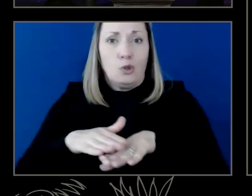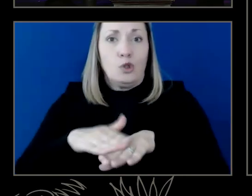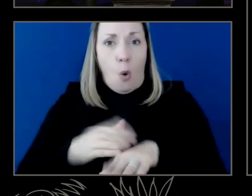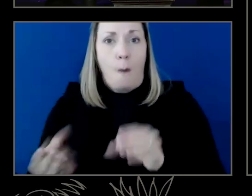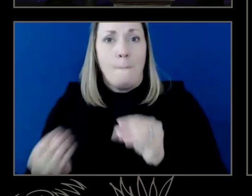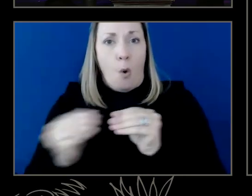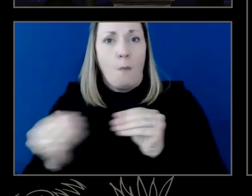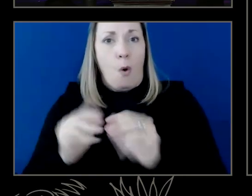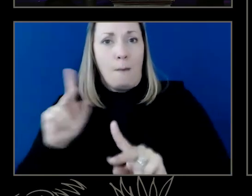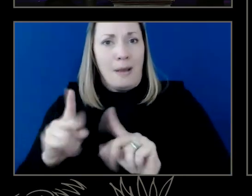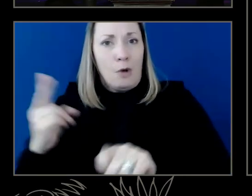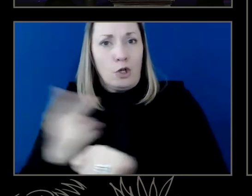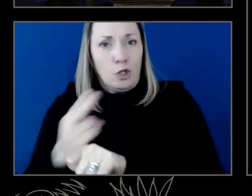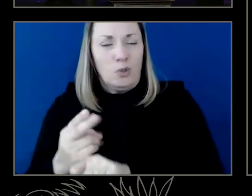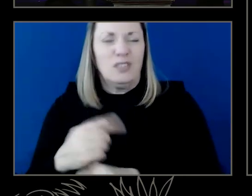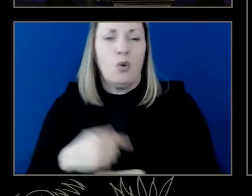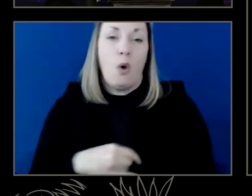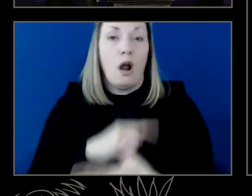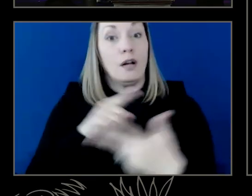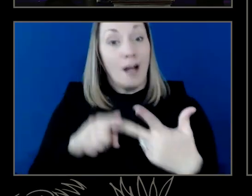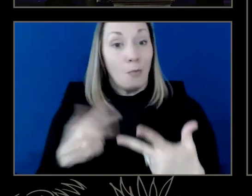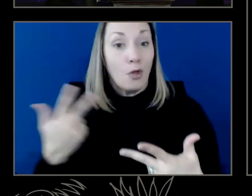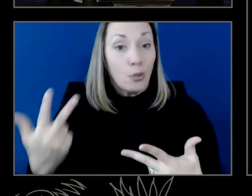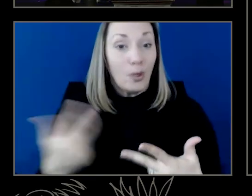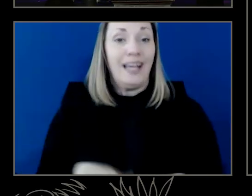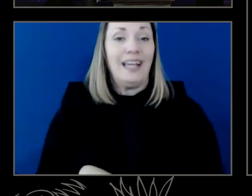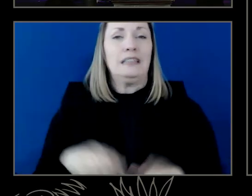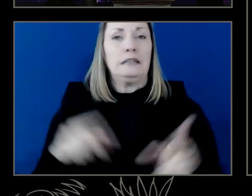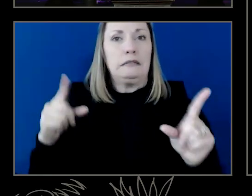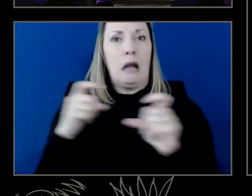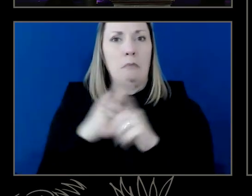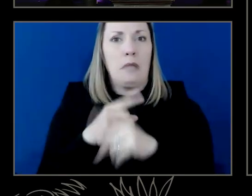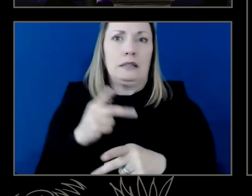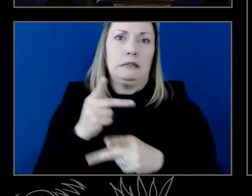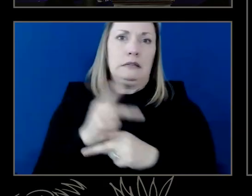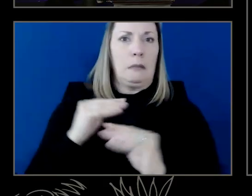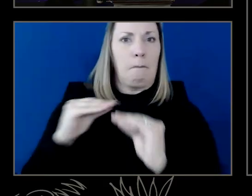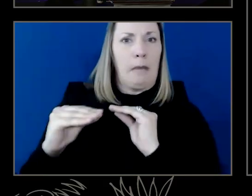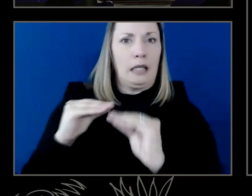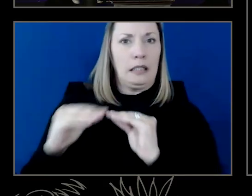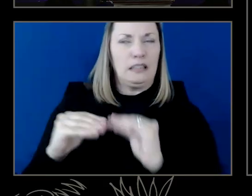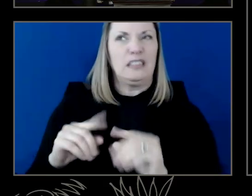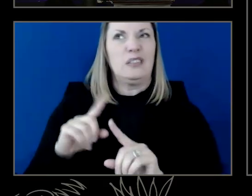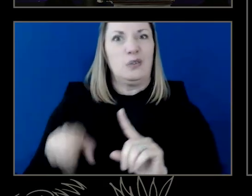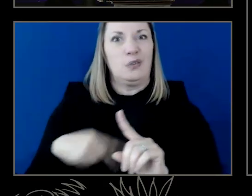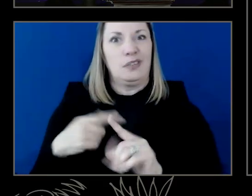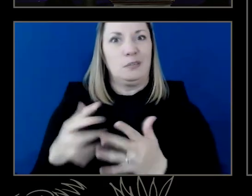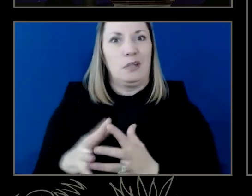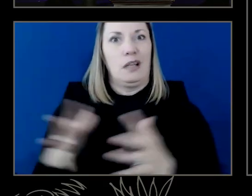And number three, complexity and maintenance. When you spend more time fixing than building.